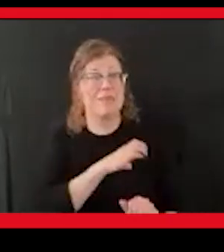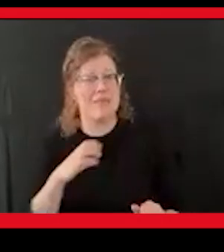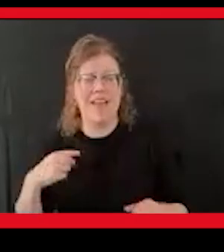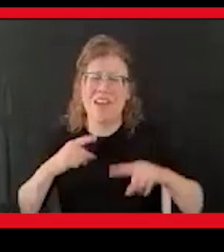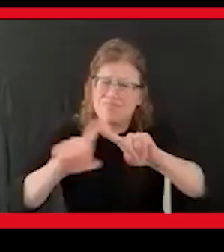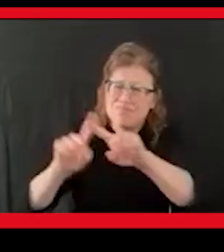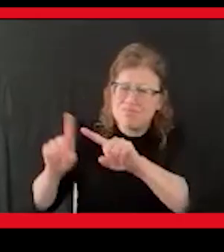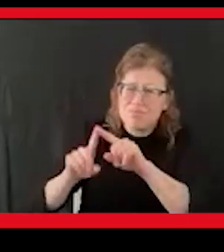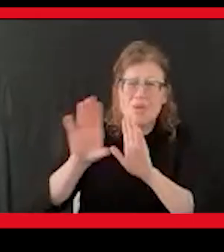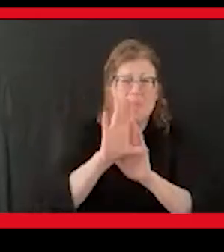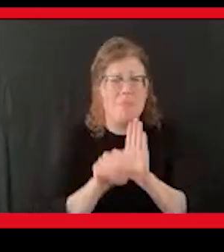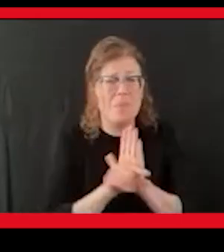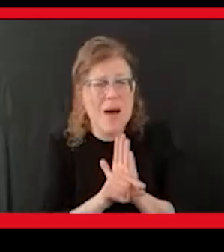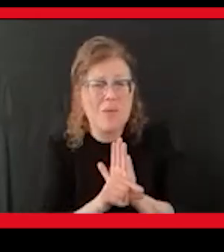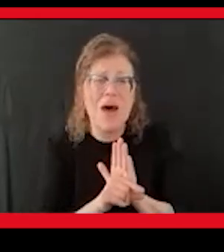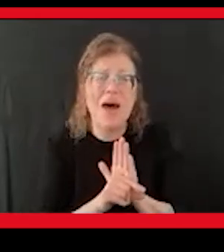to a non-expert.